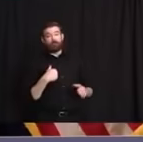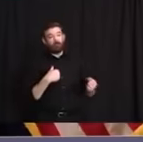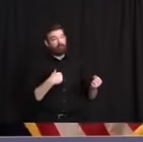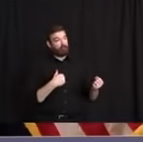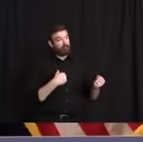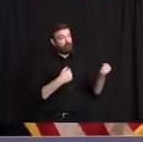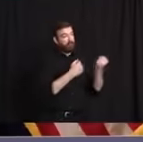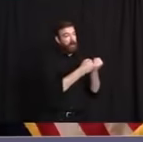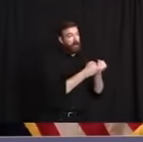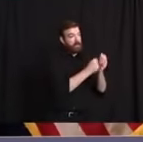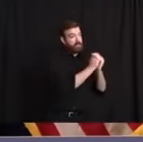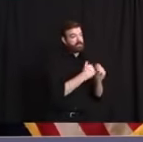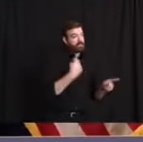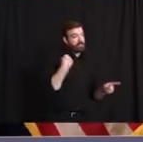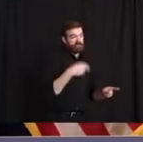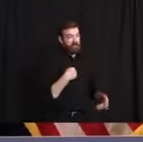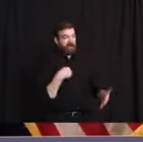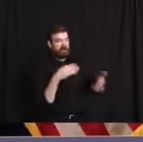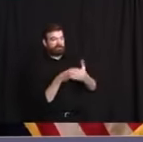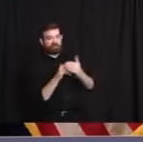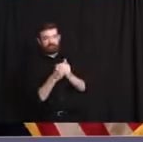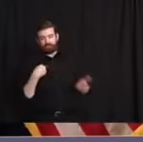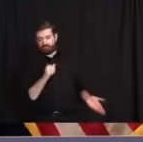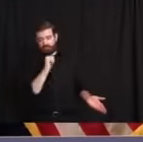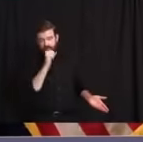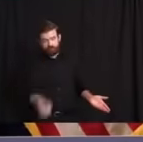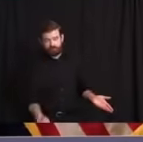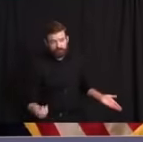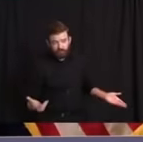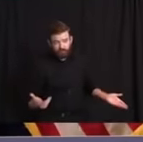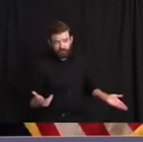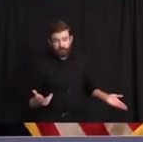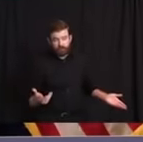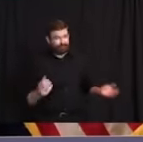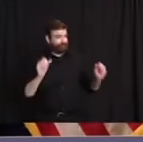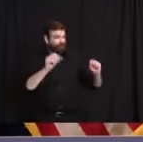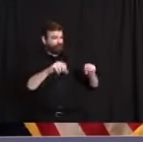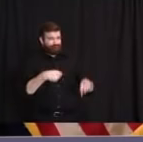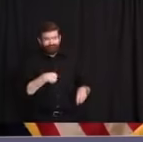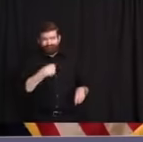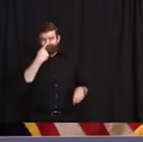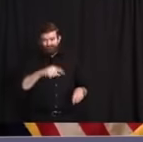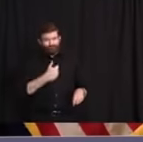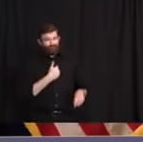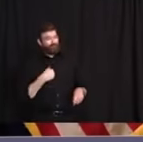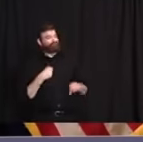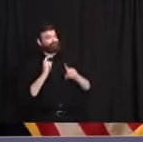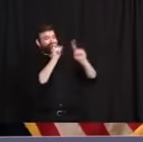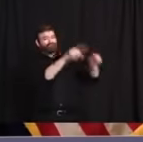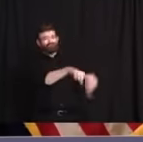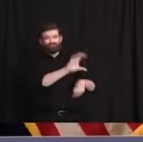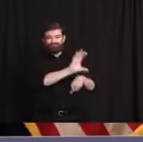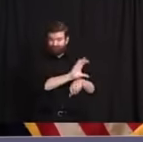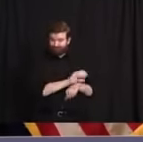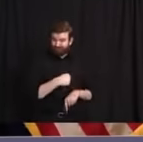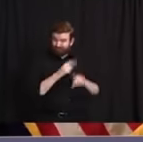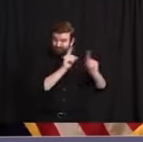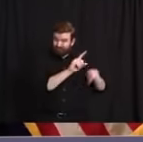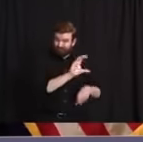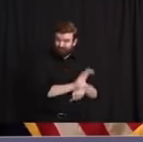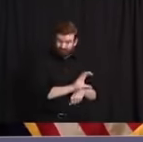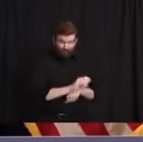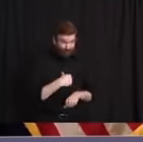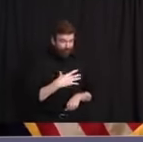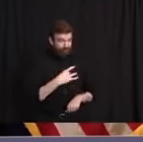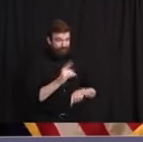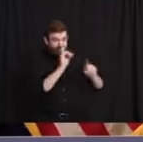question. I would personally would like to do that as someone who goes to church. So